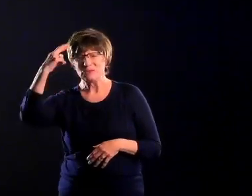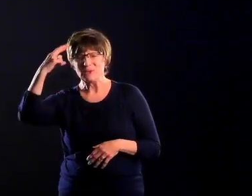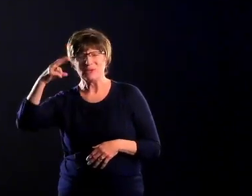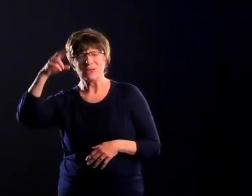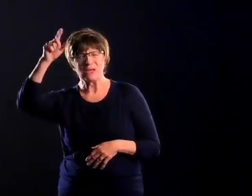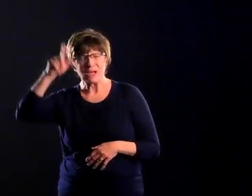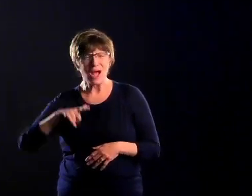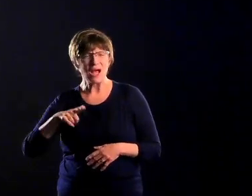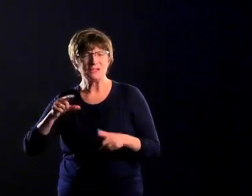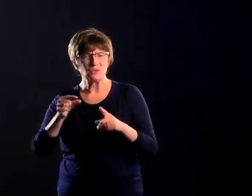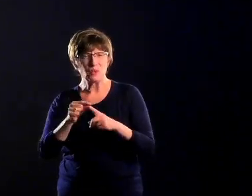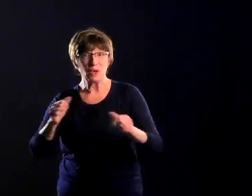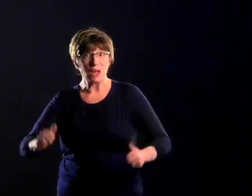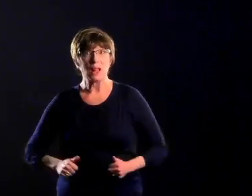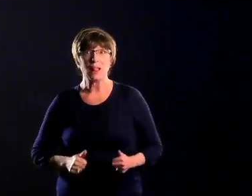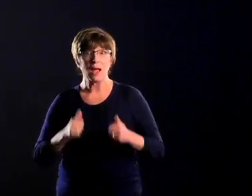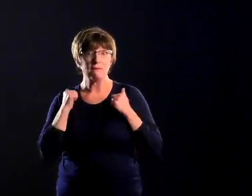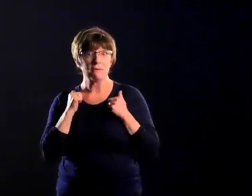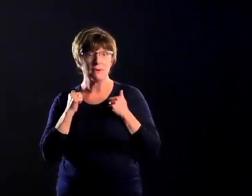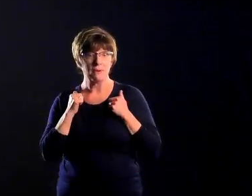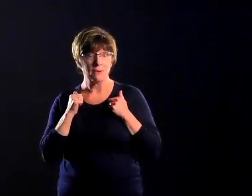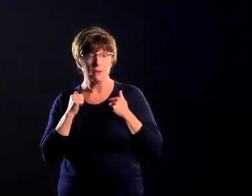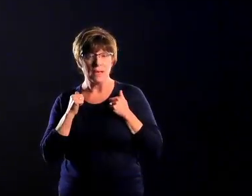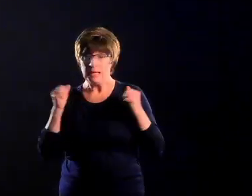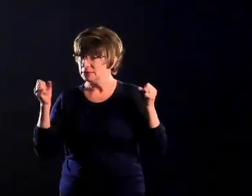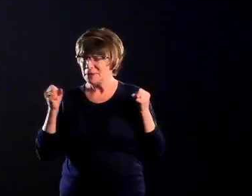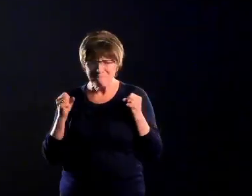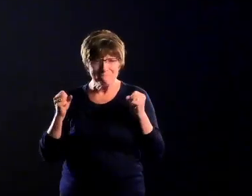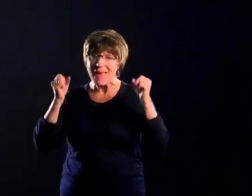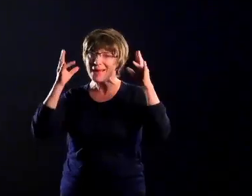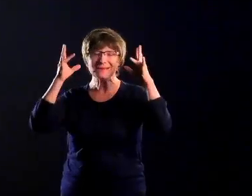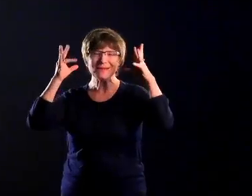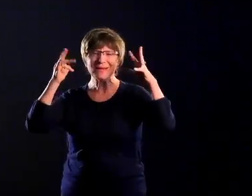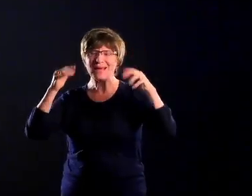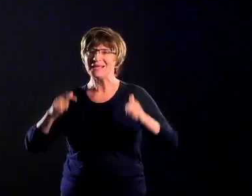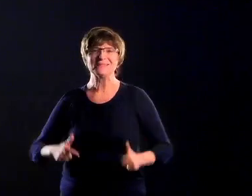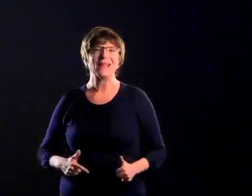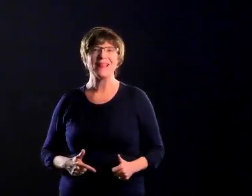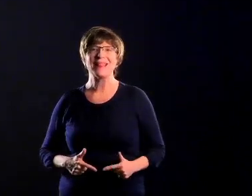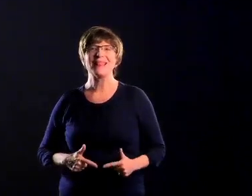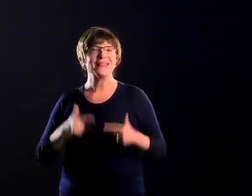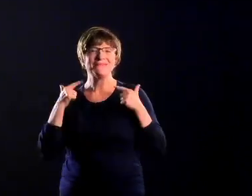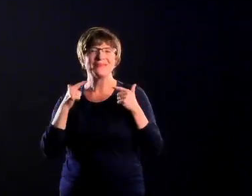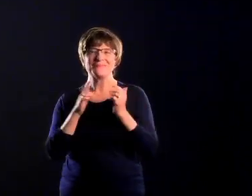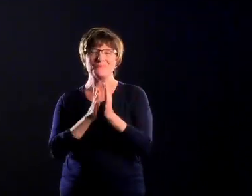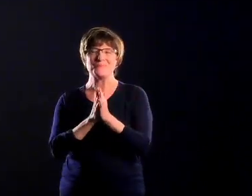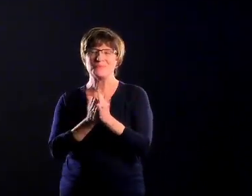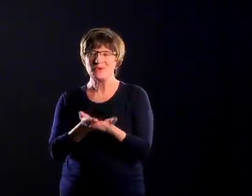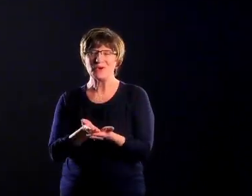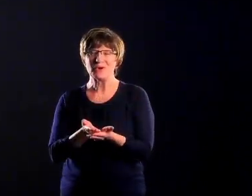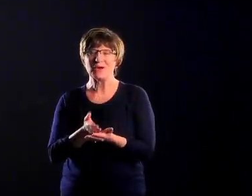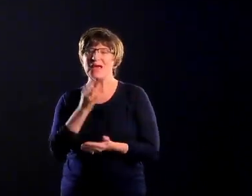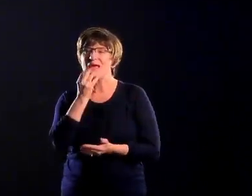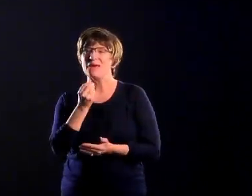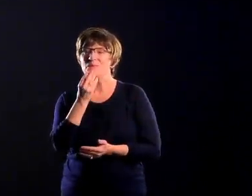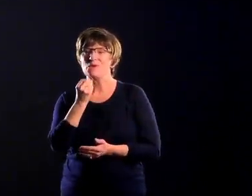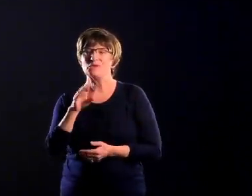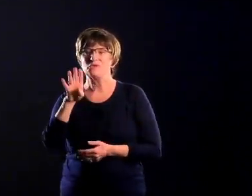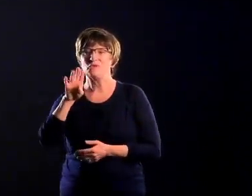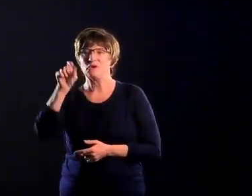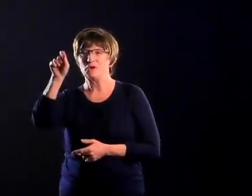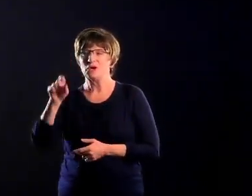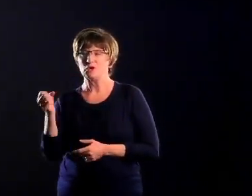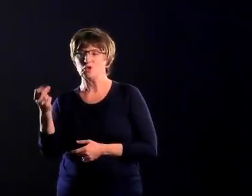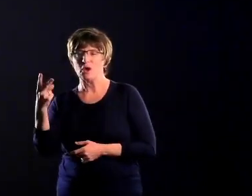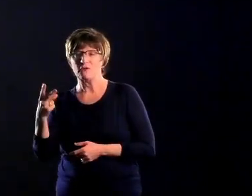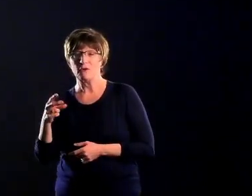alive. It is amazing. It is a living book. Hebrews 4:12